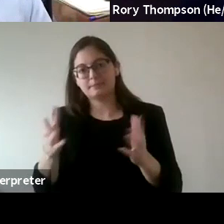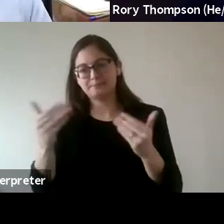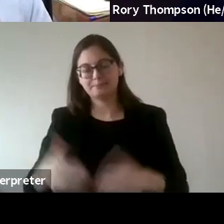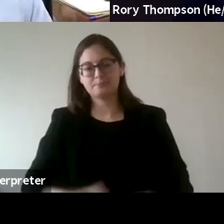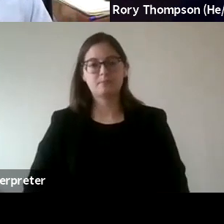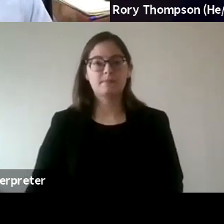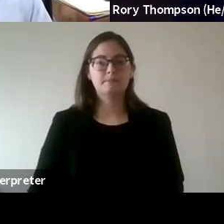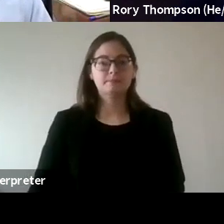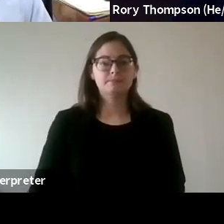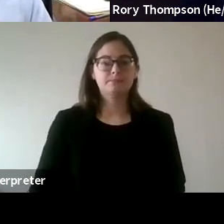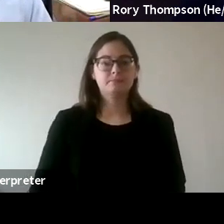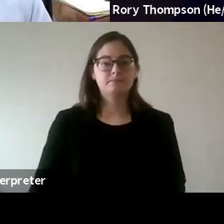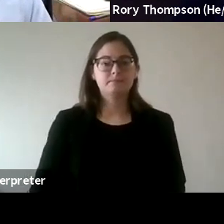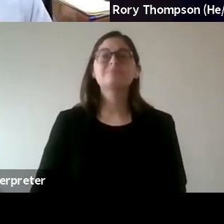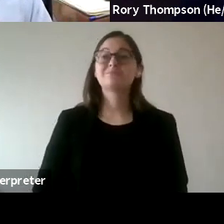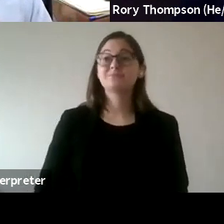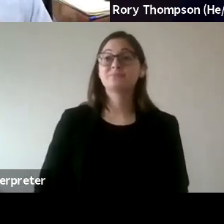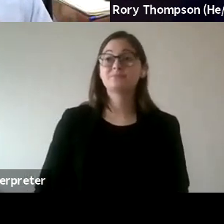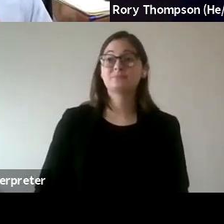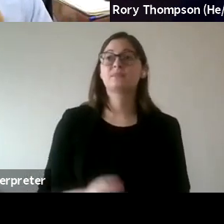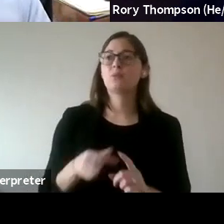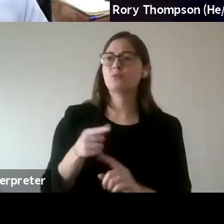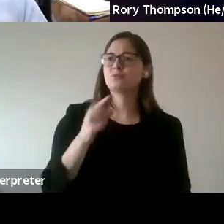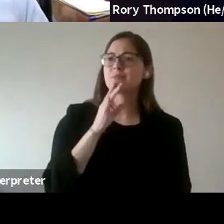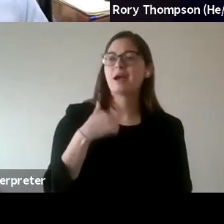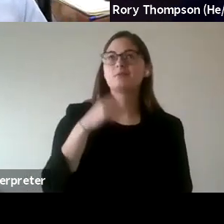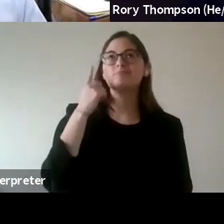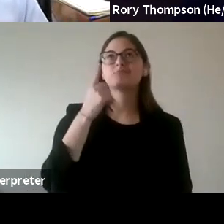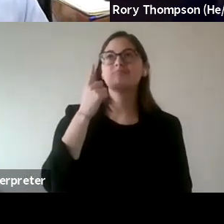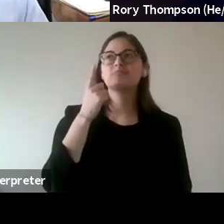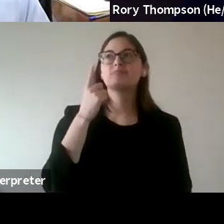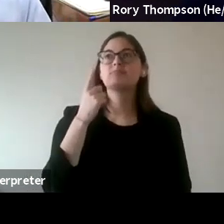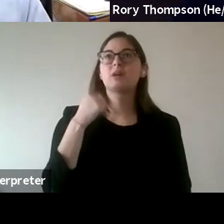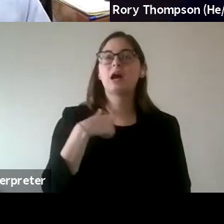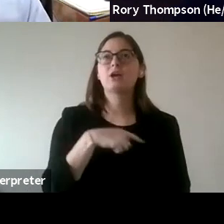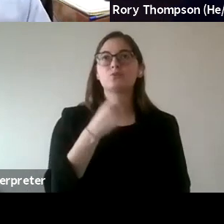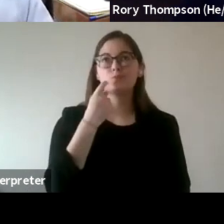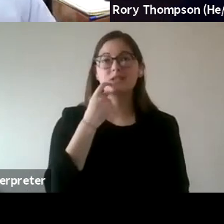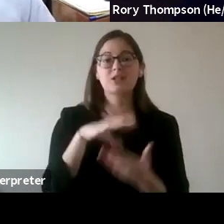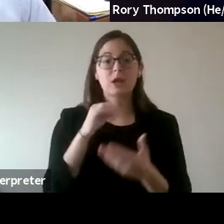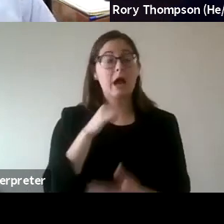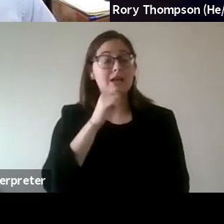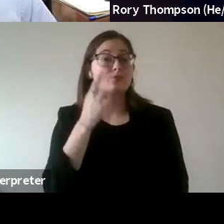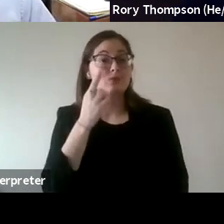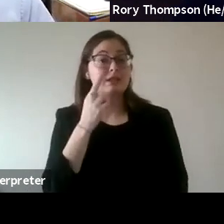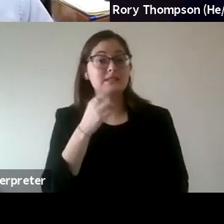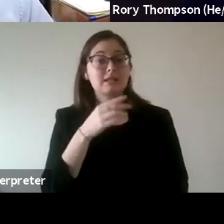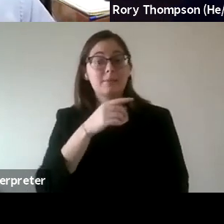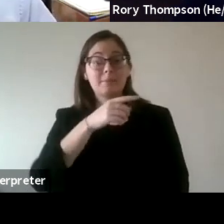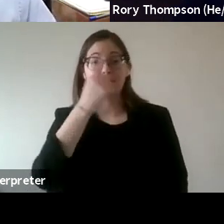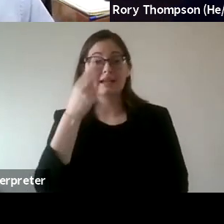Yeah, when you were speaking, I was thinking that I had recently learned, I didn't realize that Black History